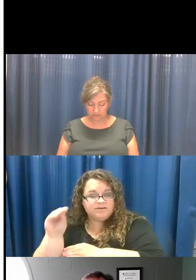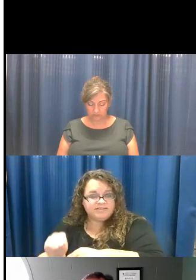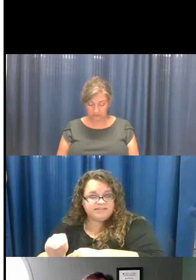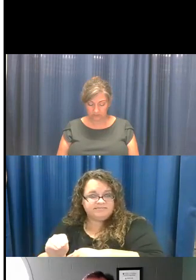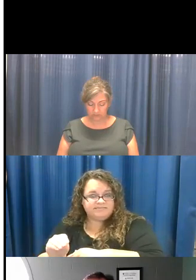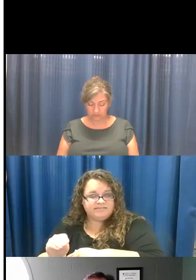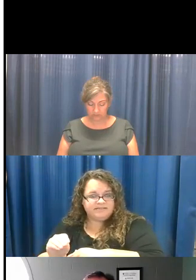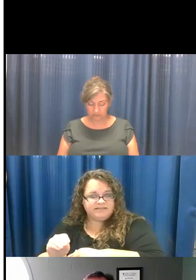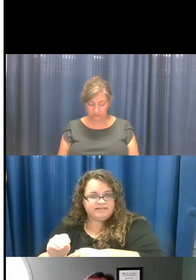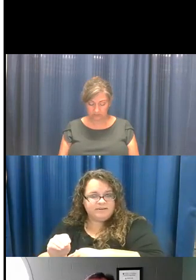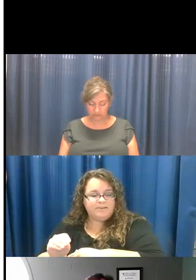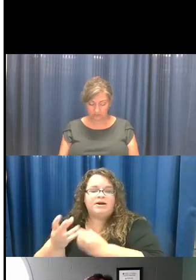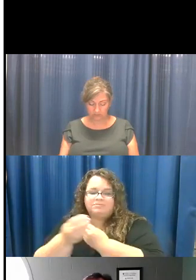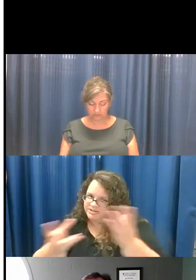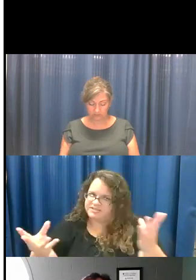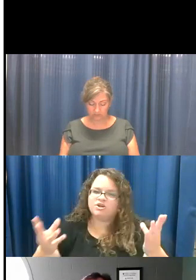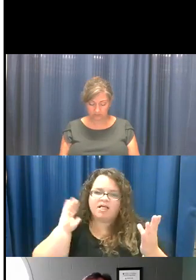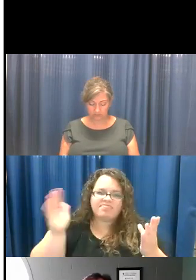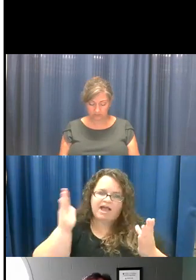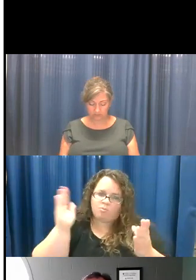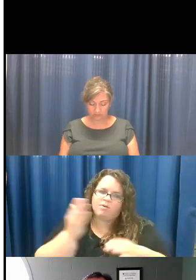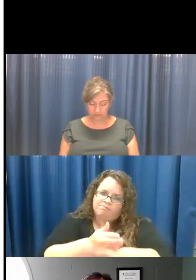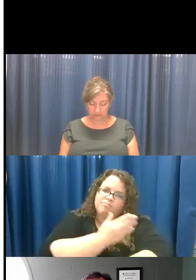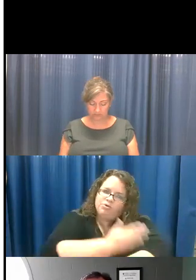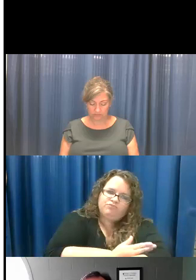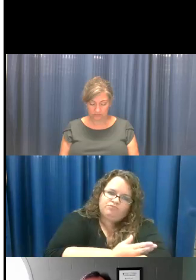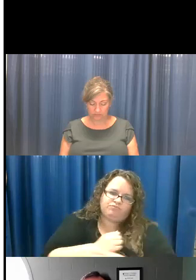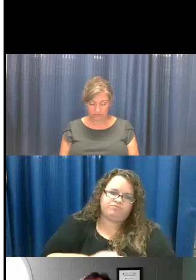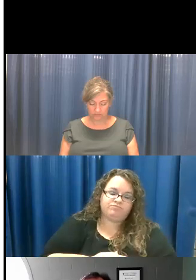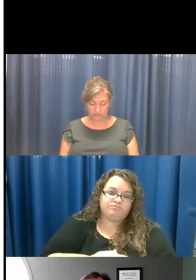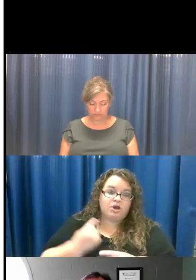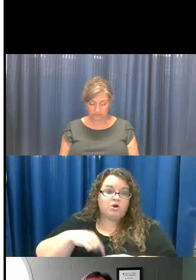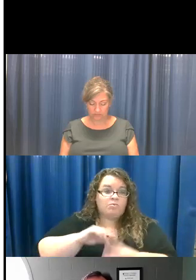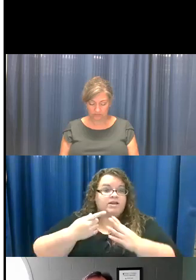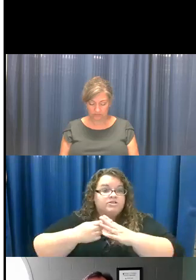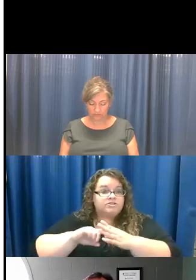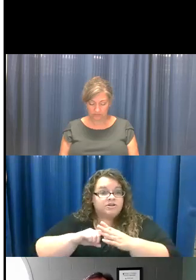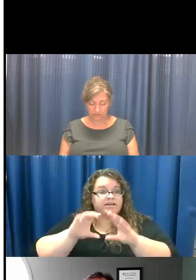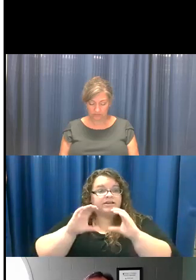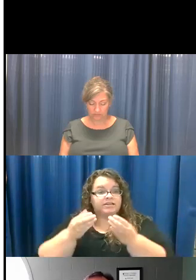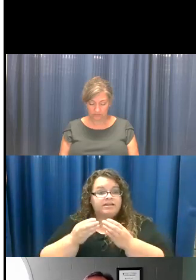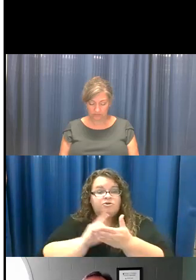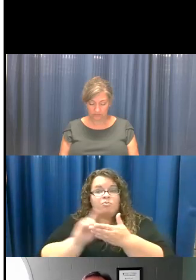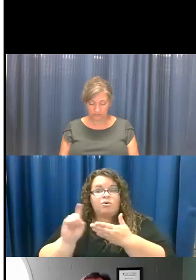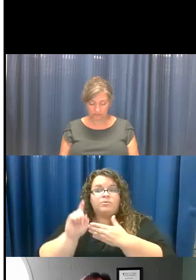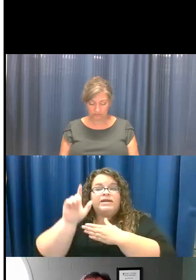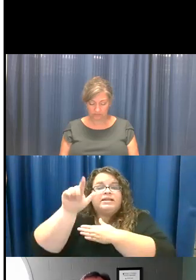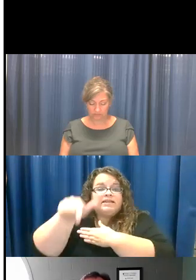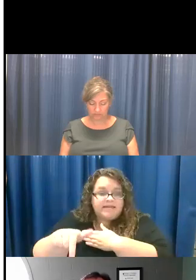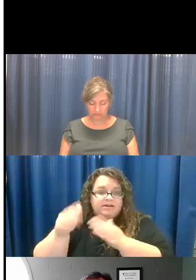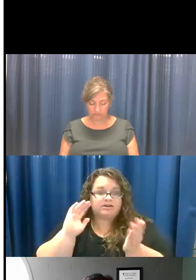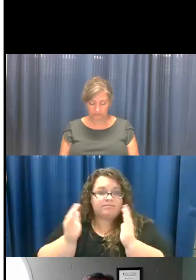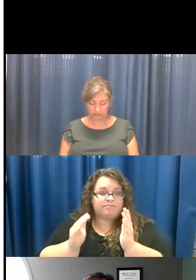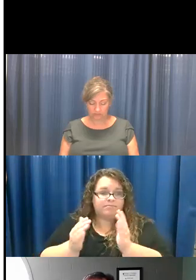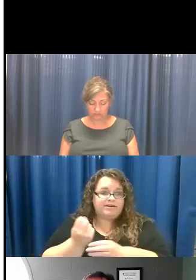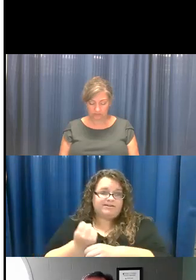that's going to get better. So we are starting classes a week later than we started last year. So we tend to have